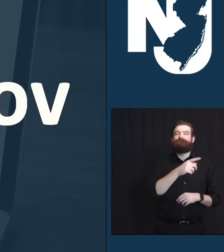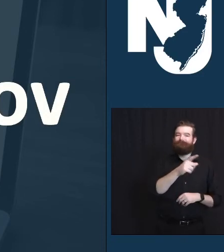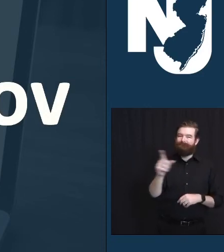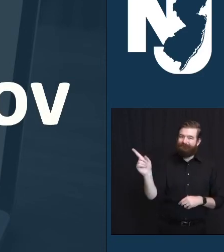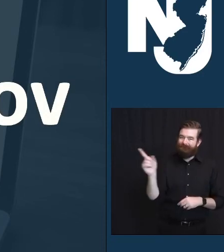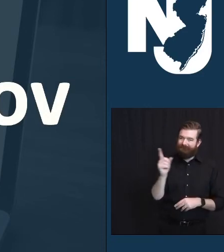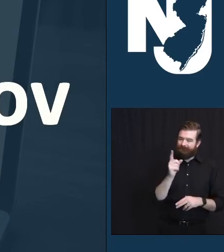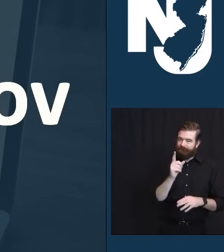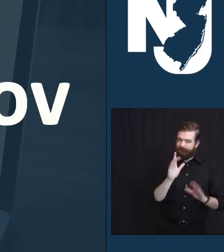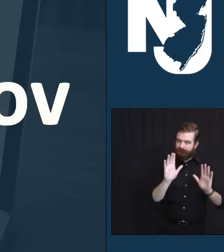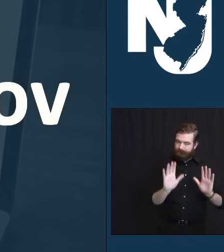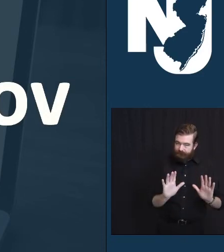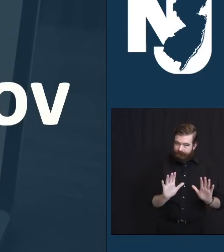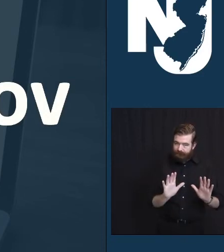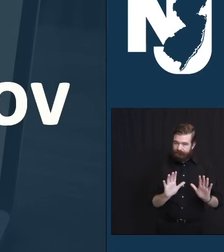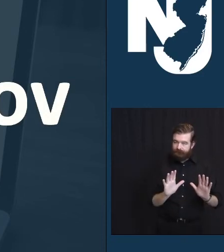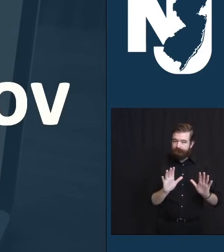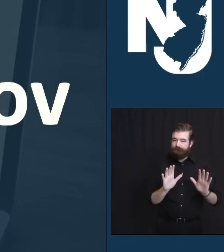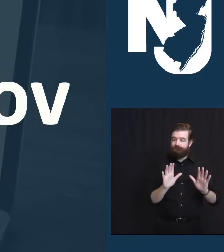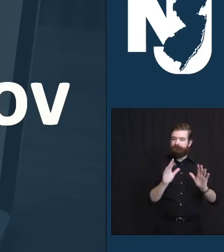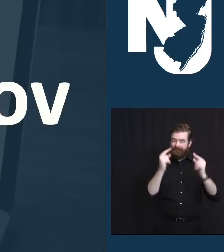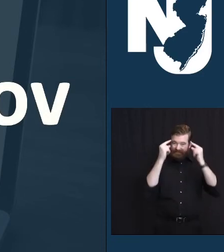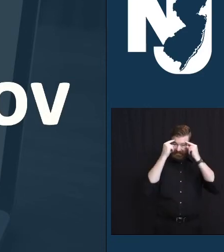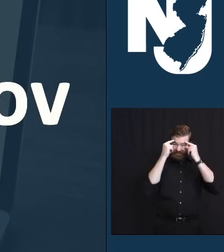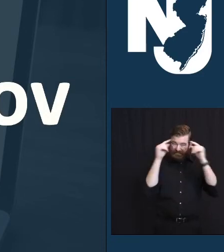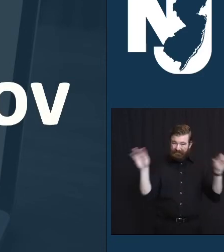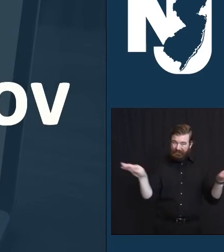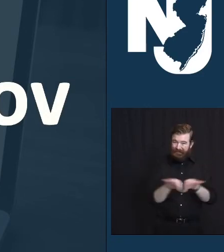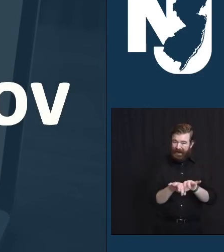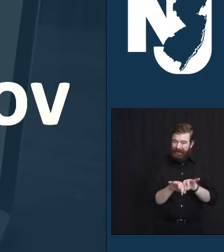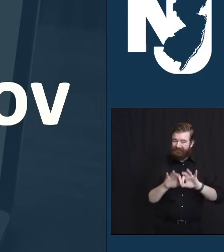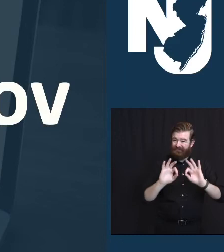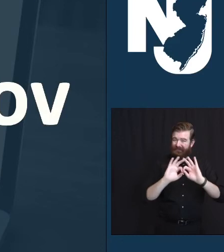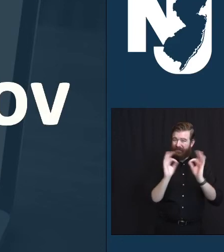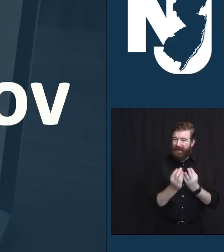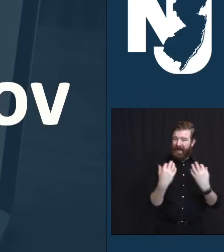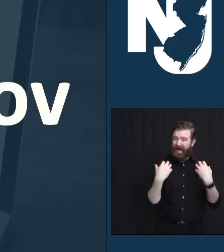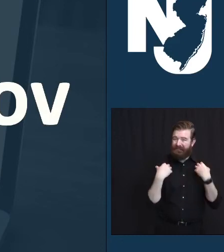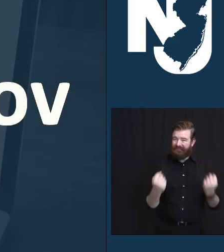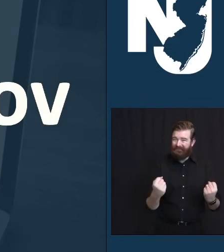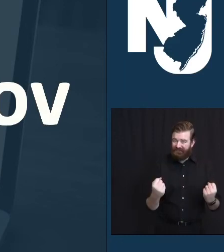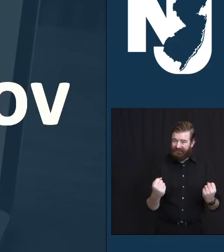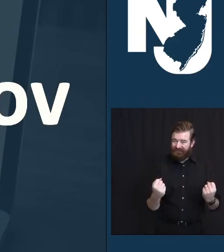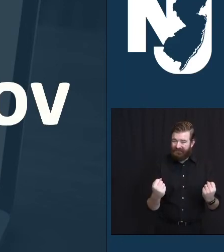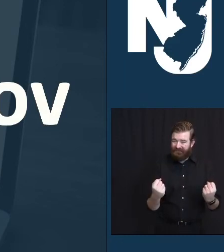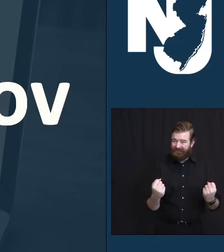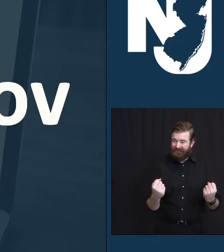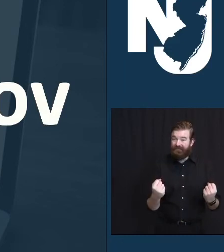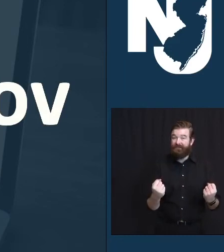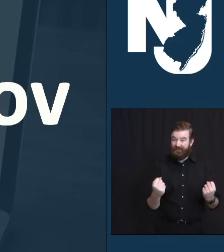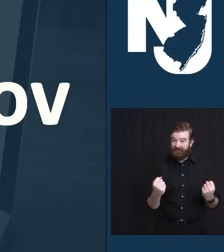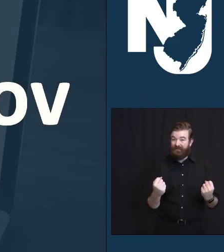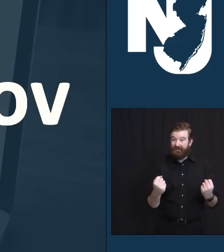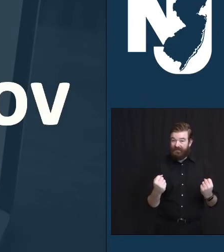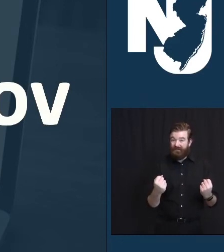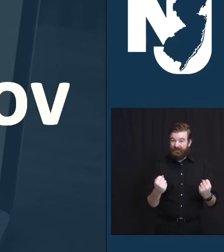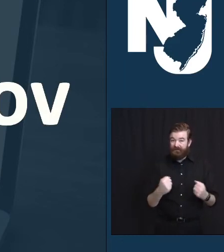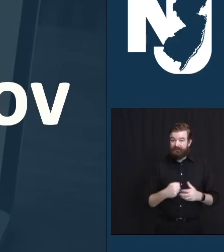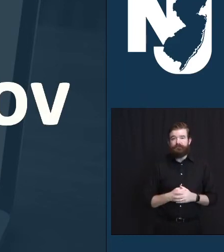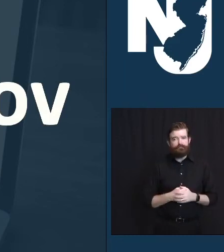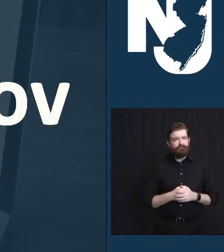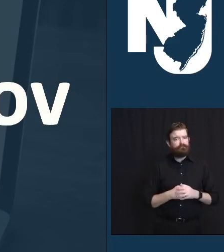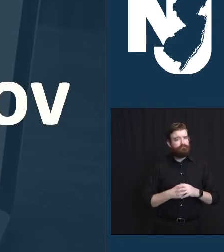our families and friends healthy. Again, I want to repeat, we know that overwhelmingly many of you heeded this call during Thanksgiving, and we